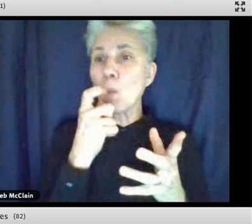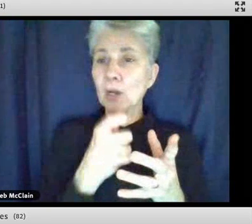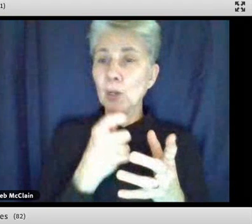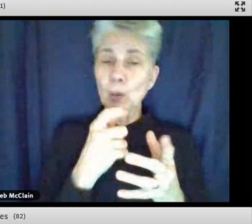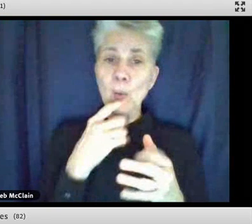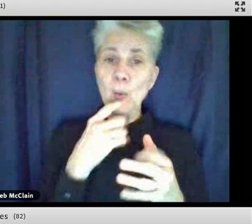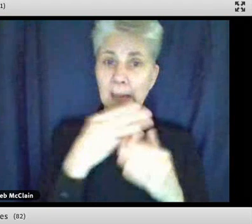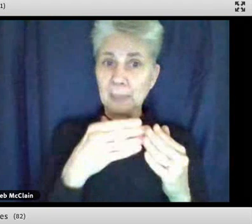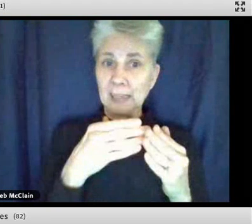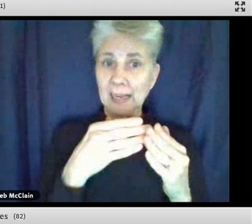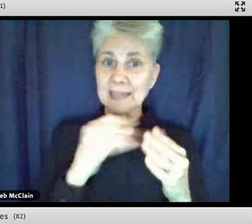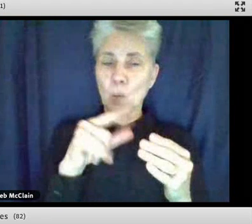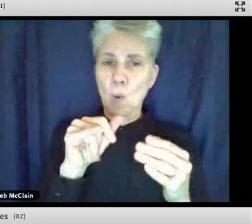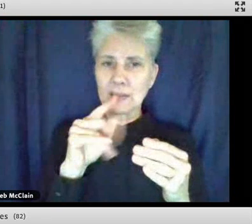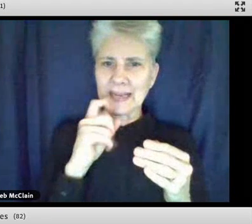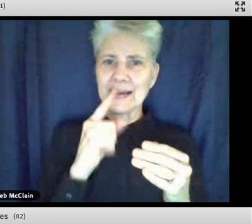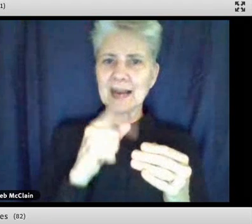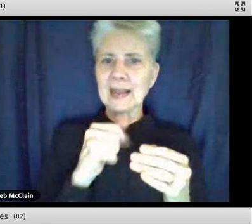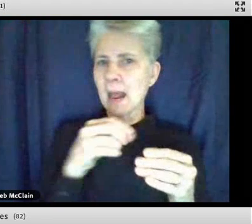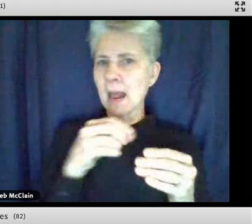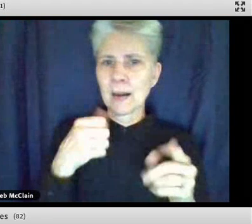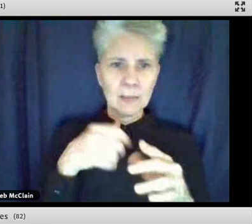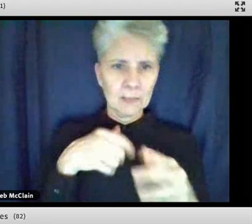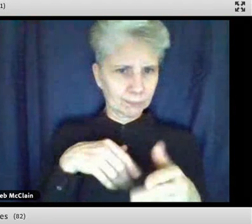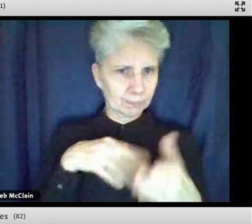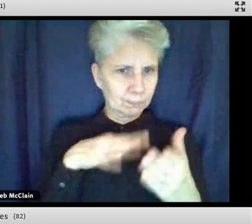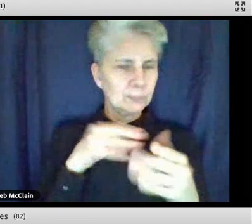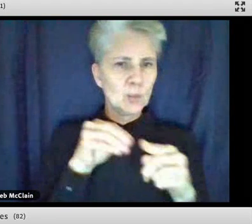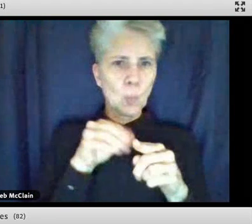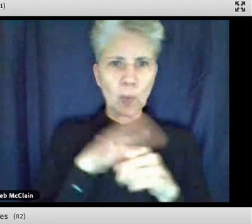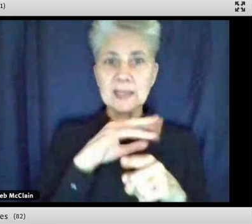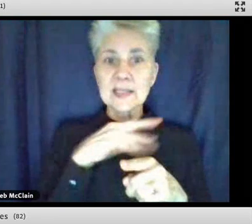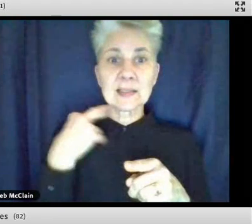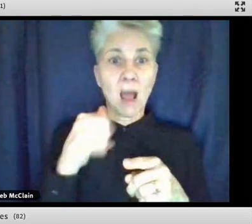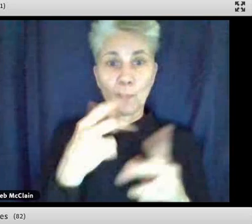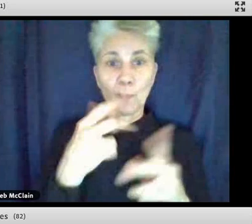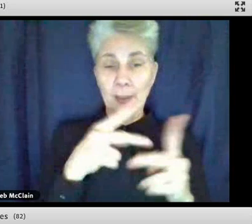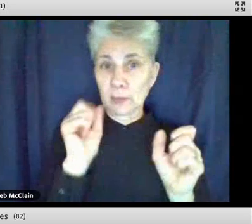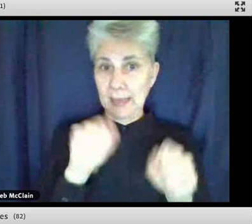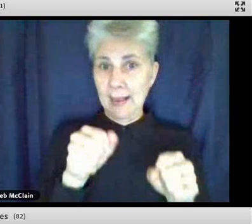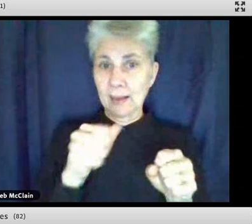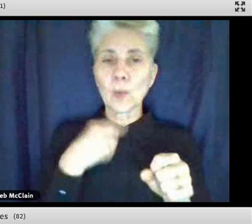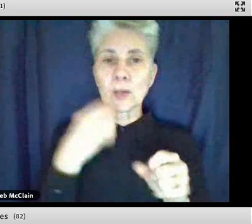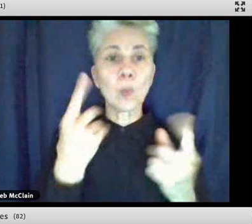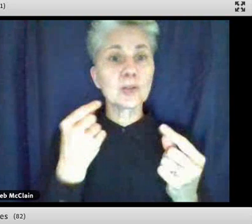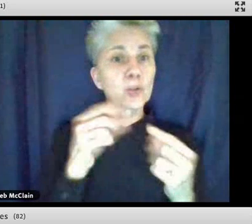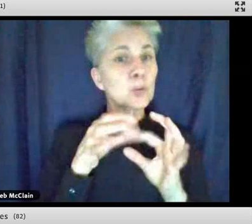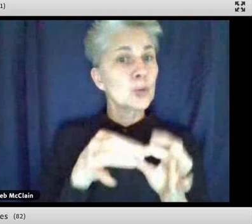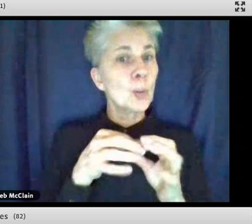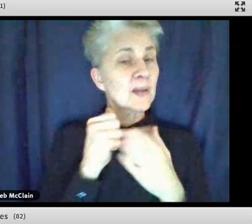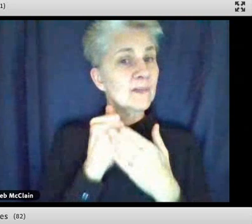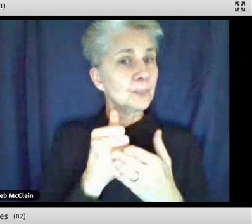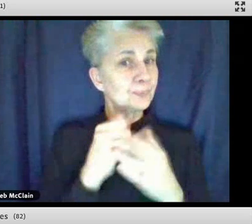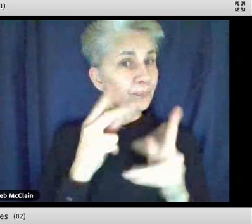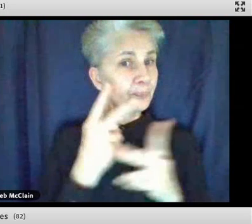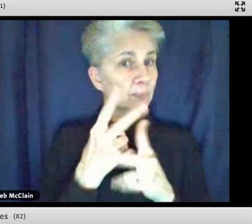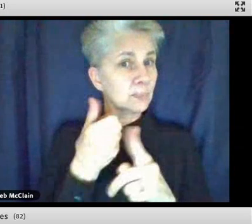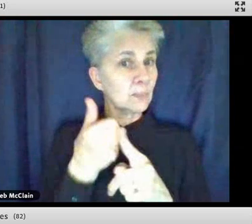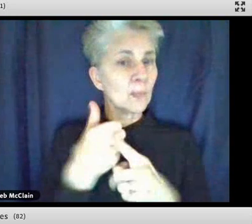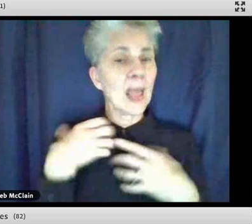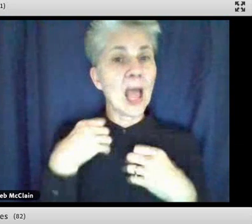been released, does not pose a risk to other people. That's what we know right now. We know what to do in terms of keeping yourself healthy and